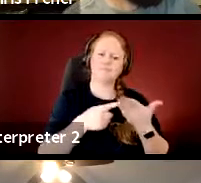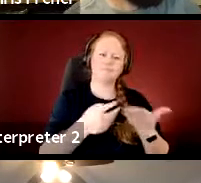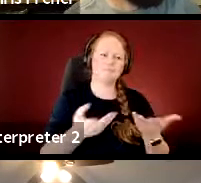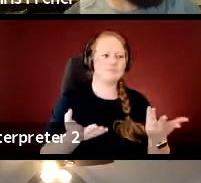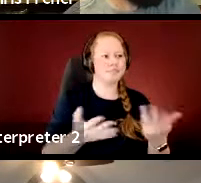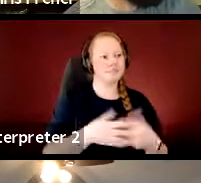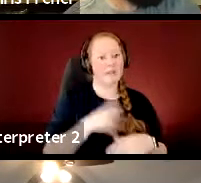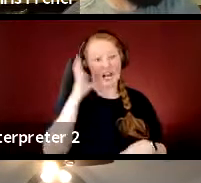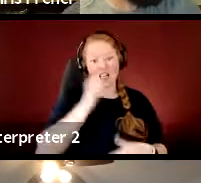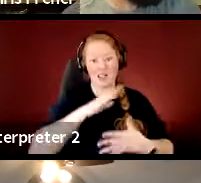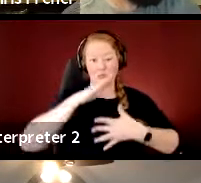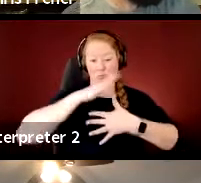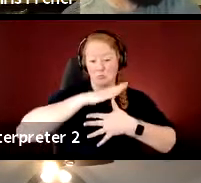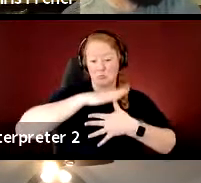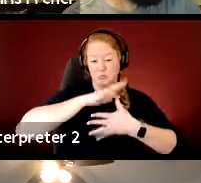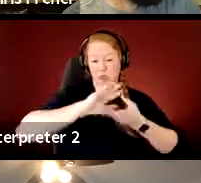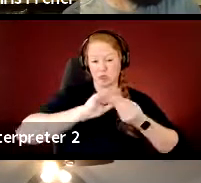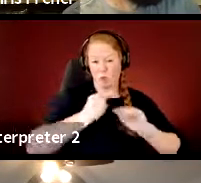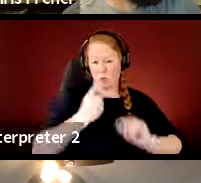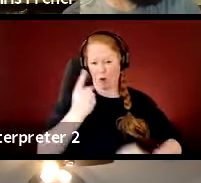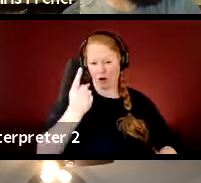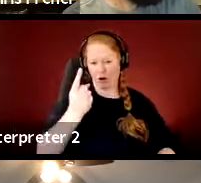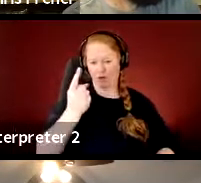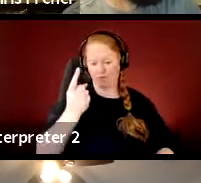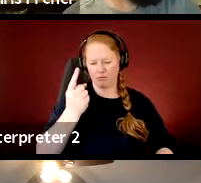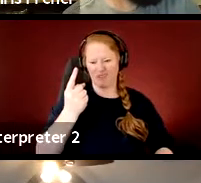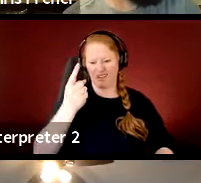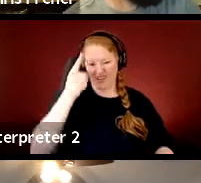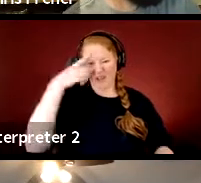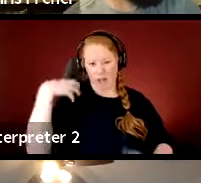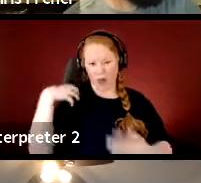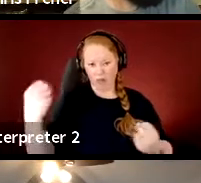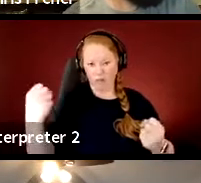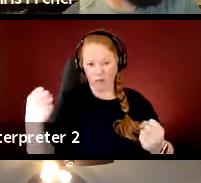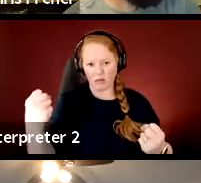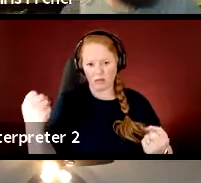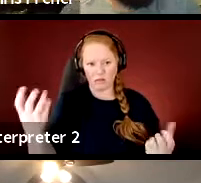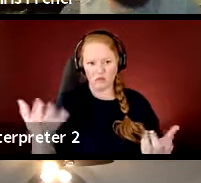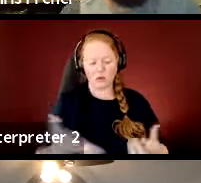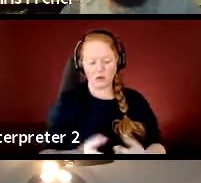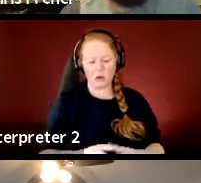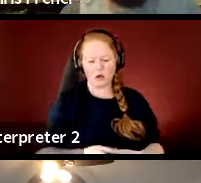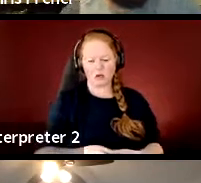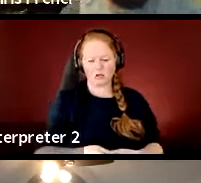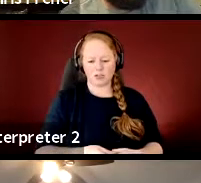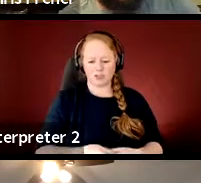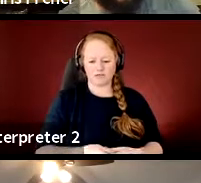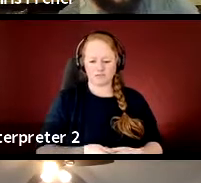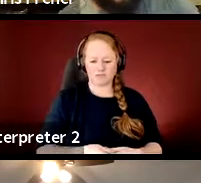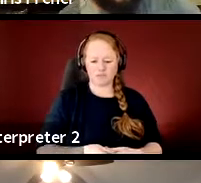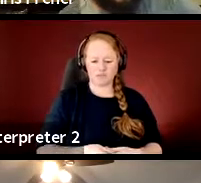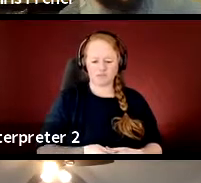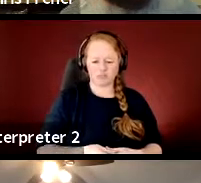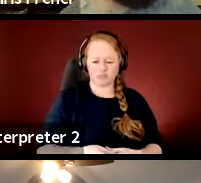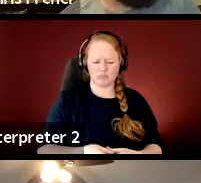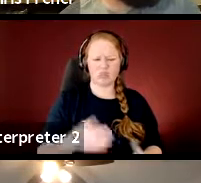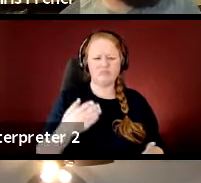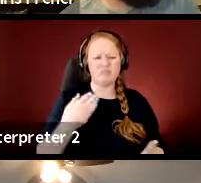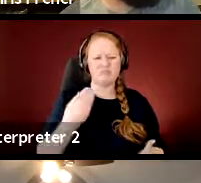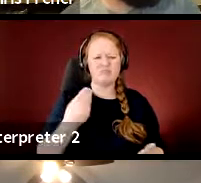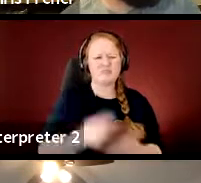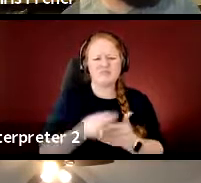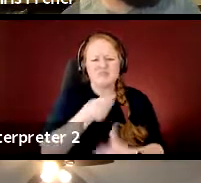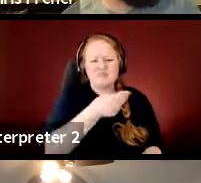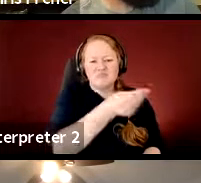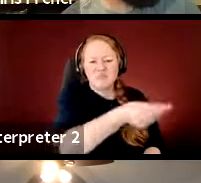guess, priority one, and I guess it's health. And it's putting something towards the pandemic and getting out